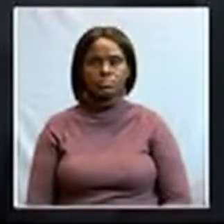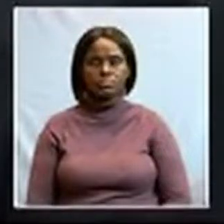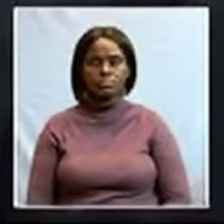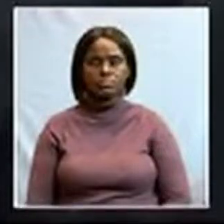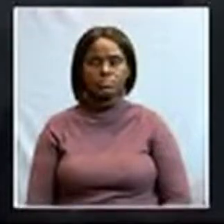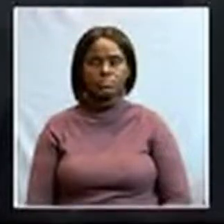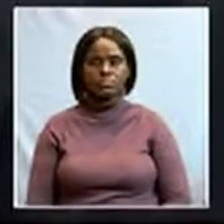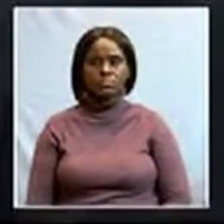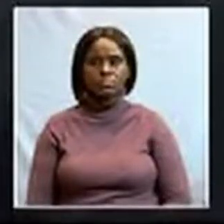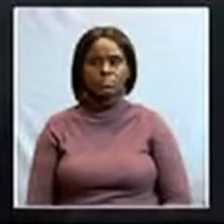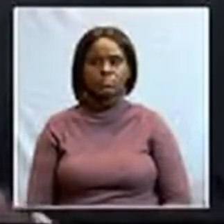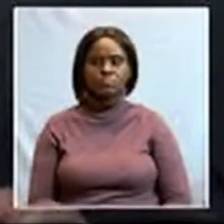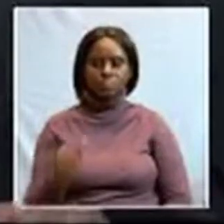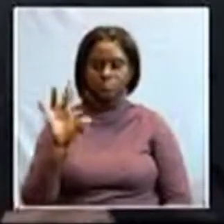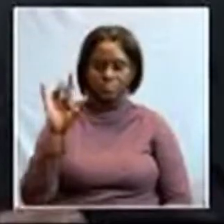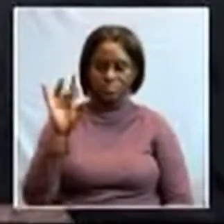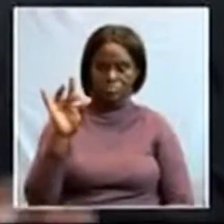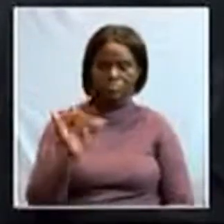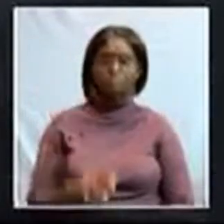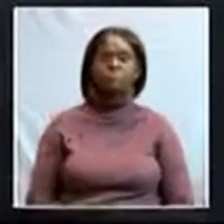Okay. on page 18. Please.